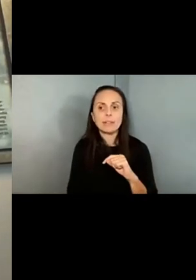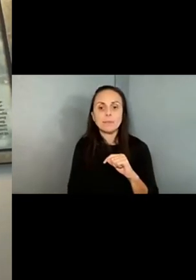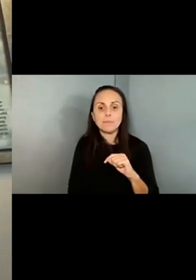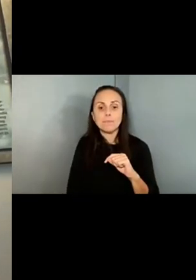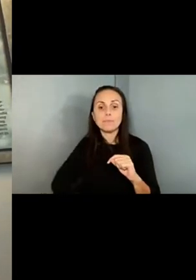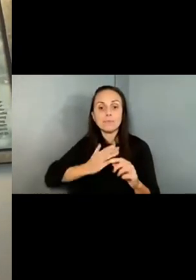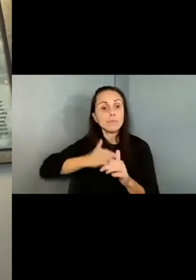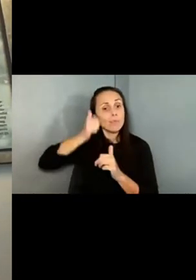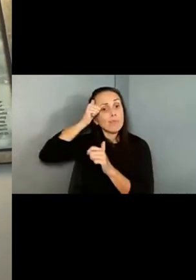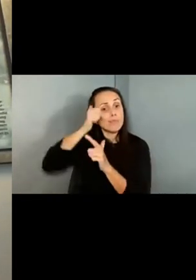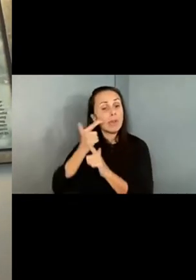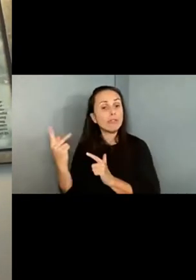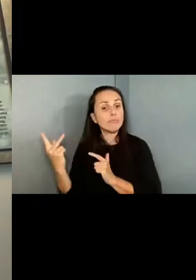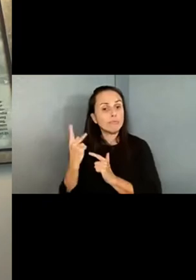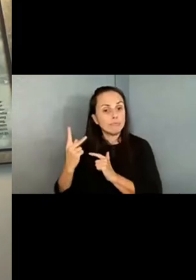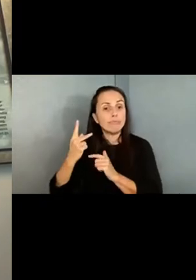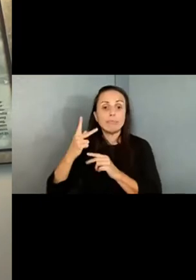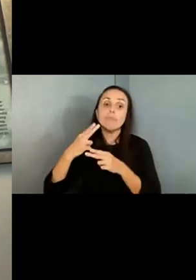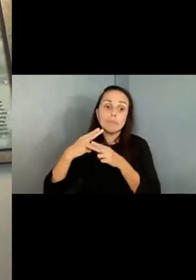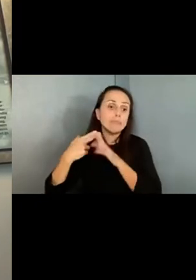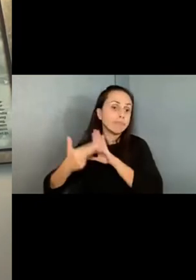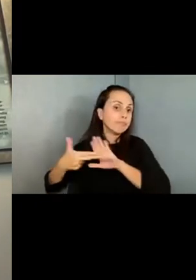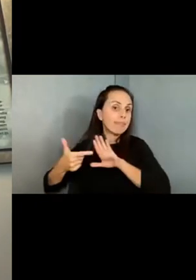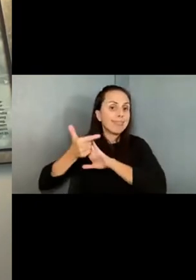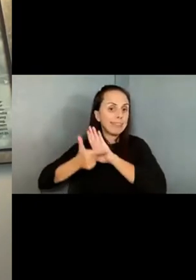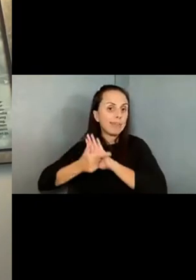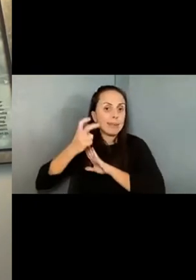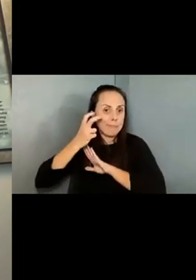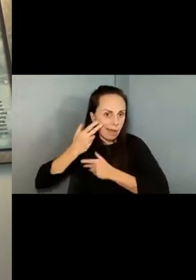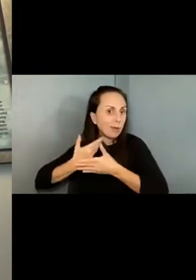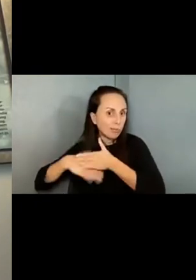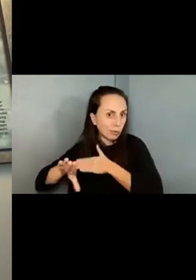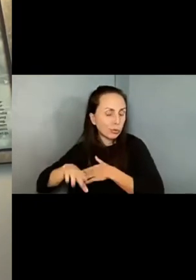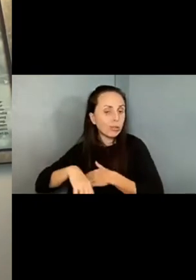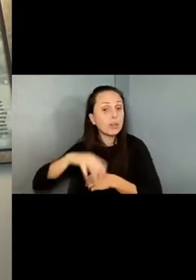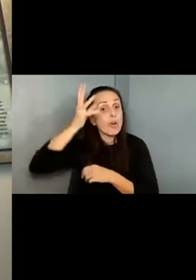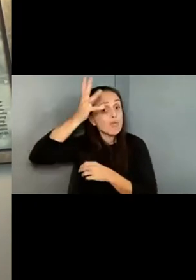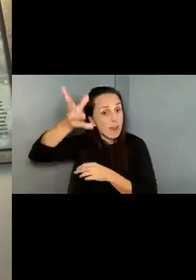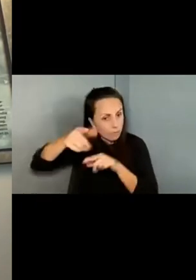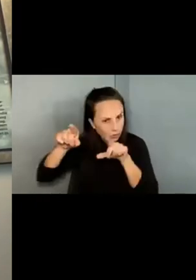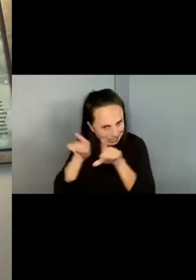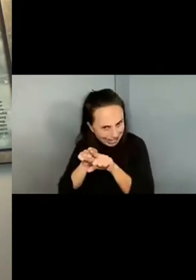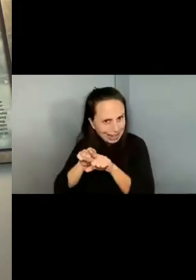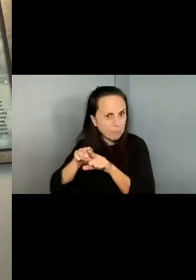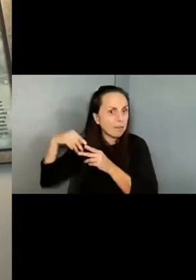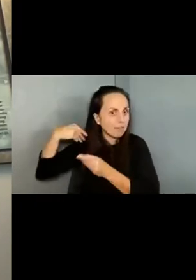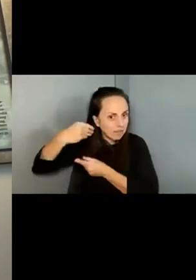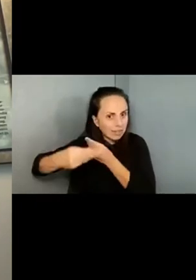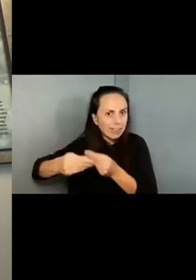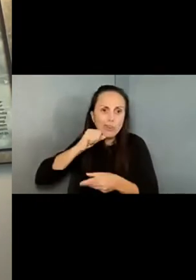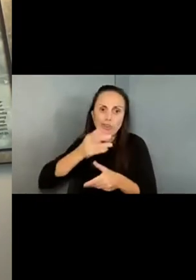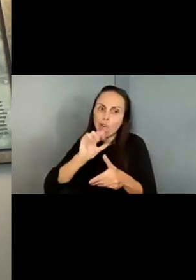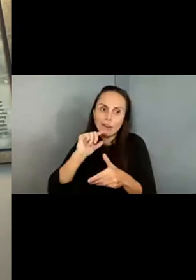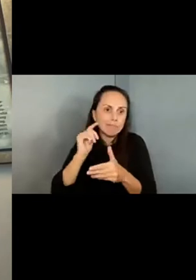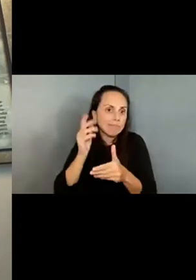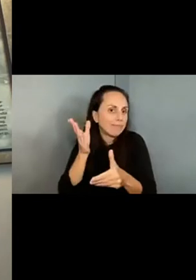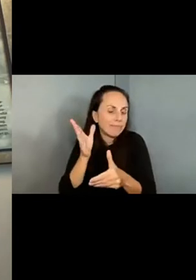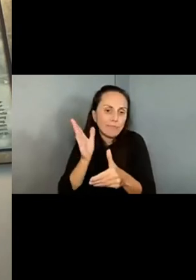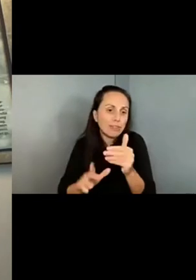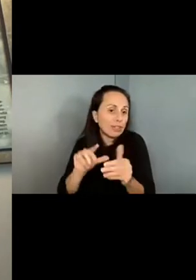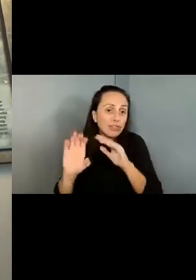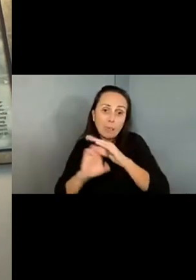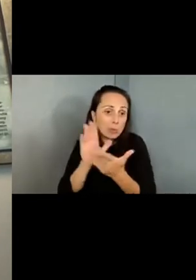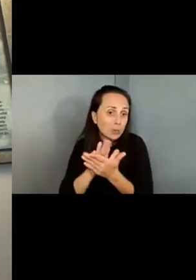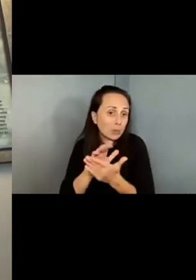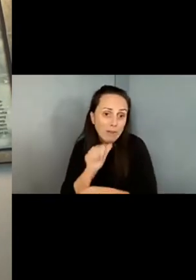my brother and I were considered legally blind at birth. My grandfather, who had the same condition, did not finish elementary school.